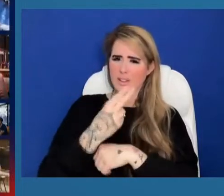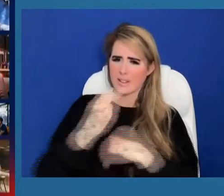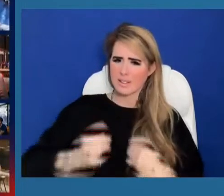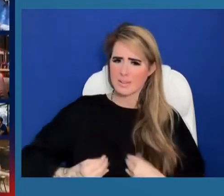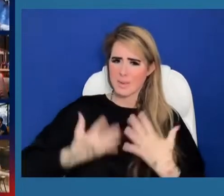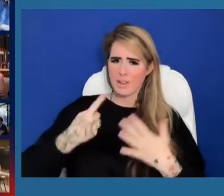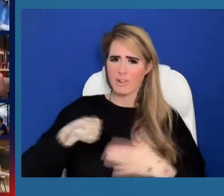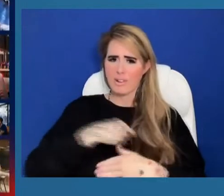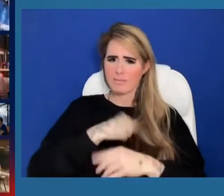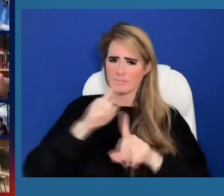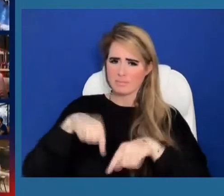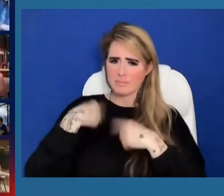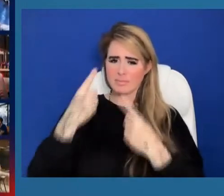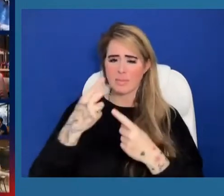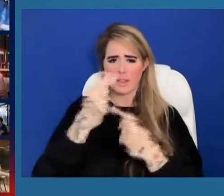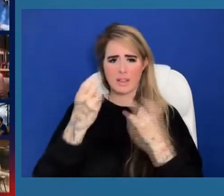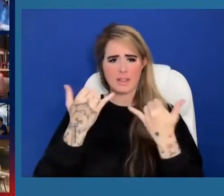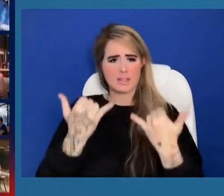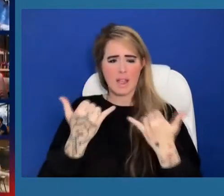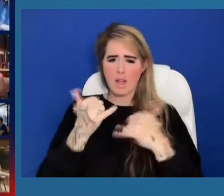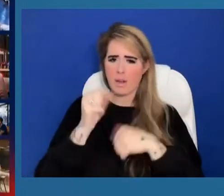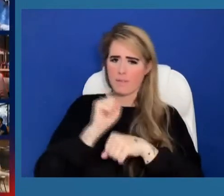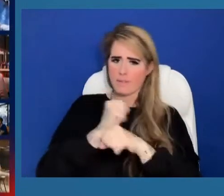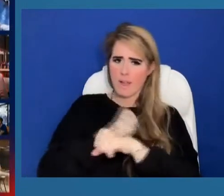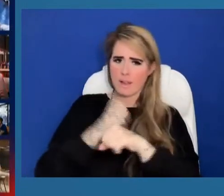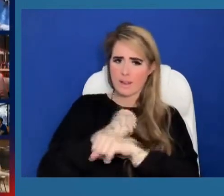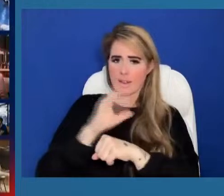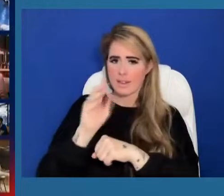as he beats cancer. Way to go, Billy.